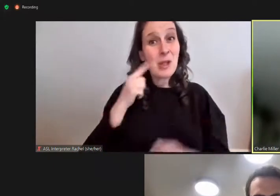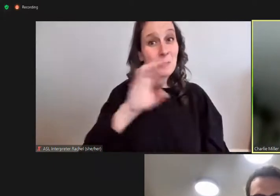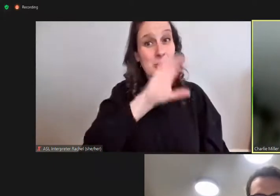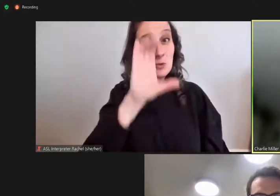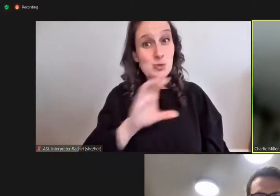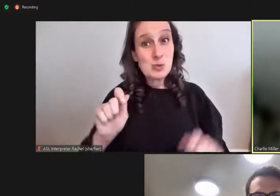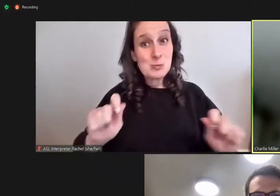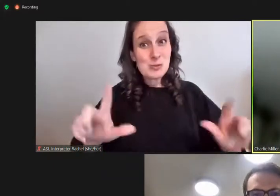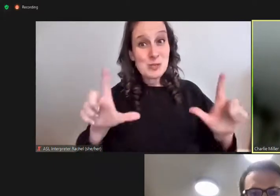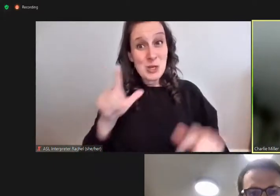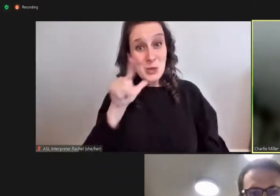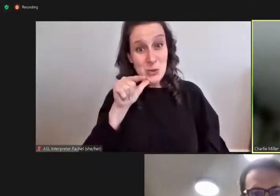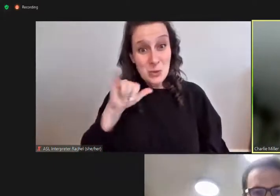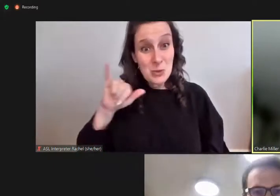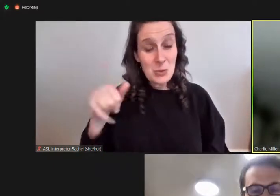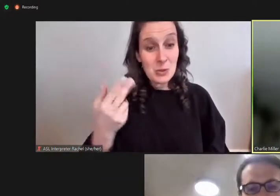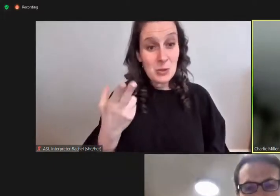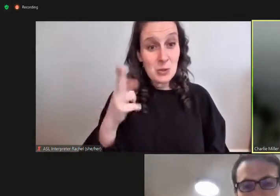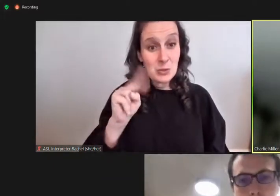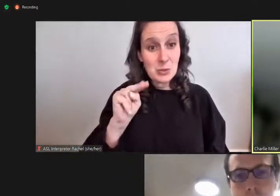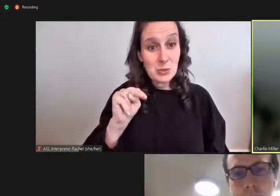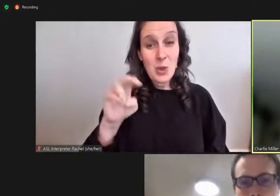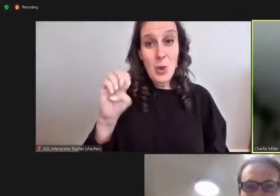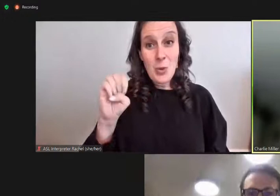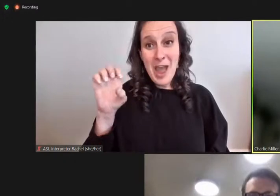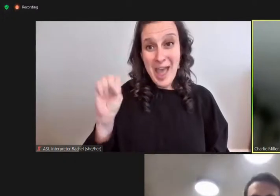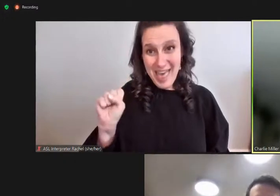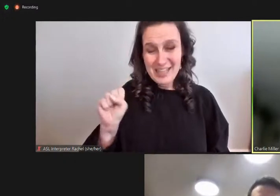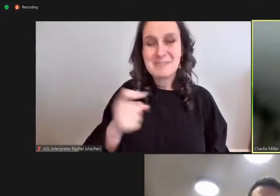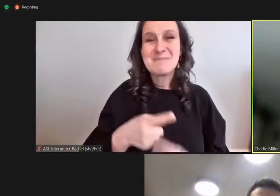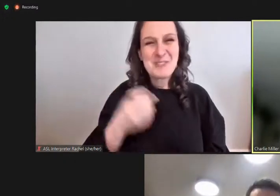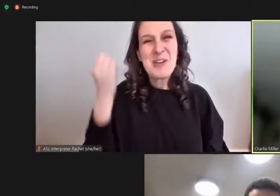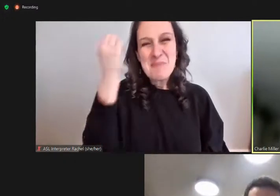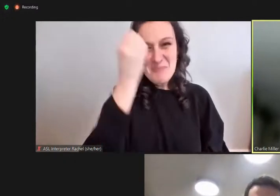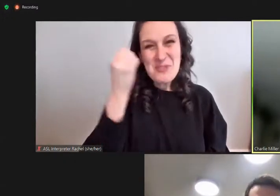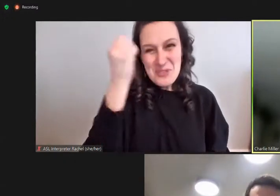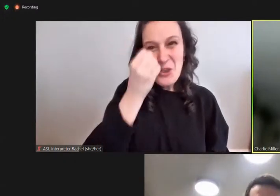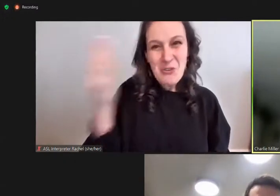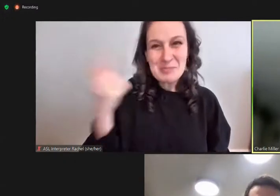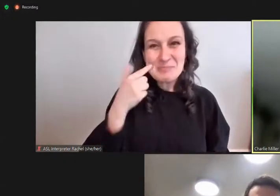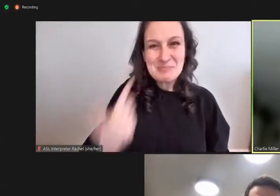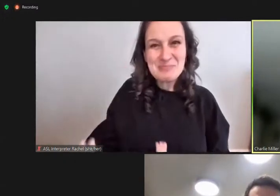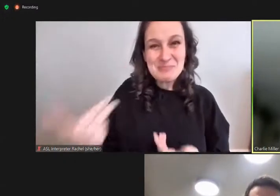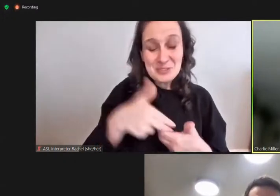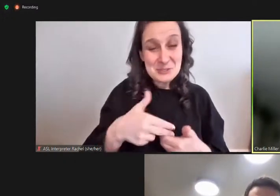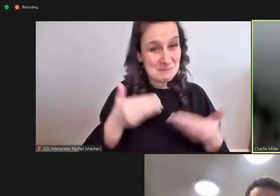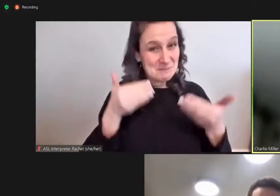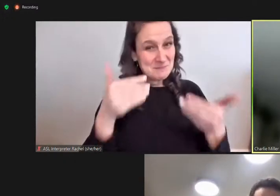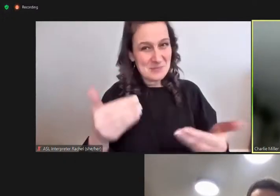screen Johan Wiegand, who's joining us from Europe. And Johan, take it away.